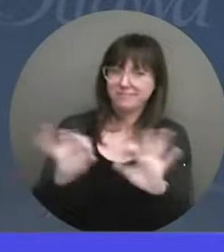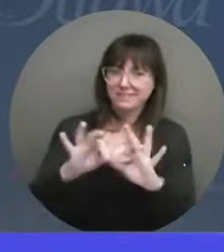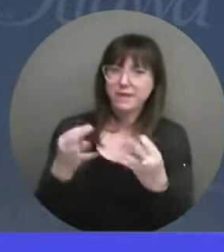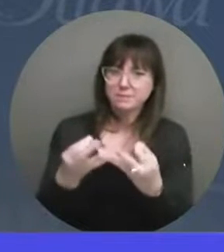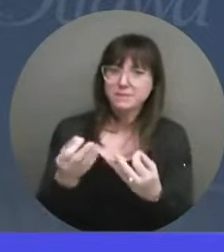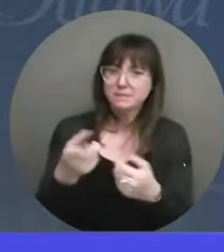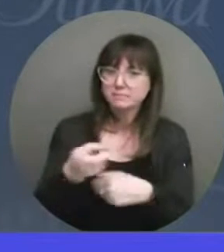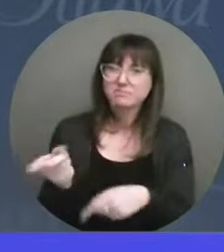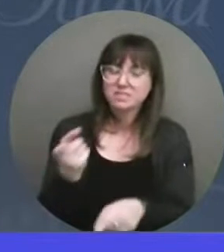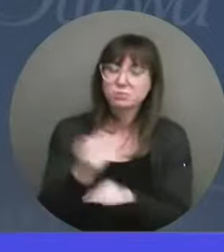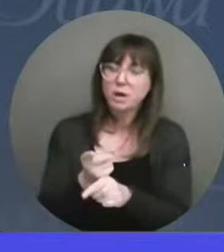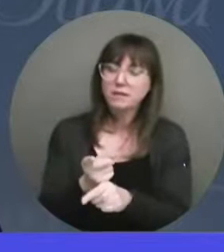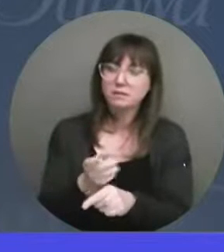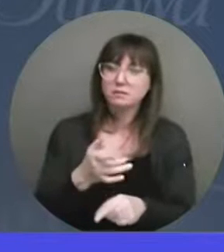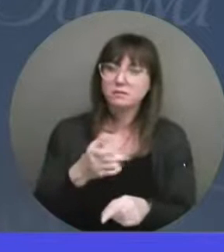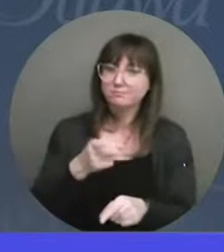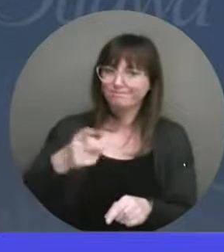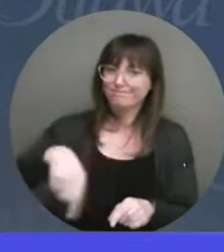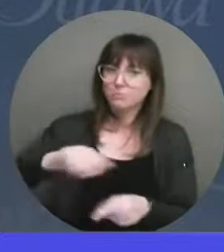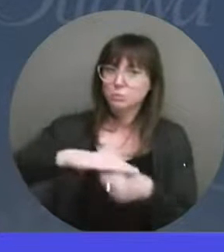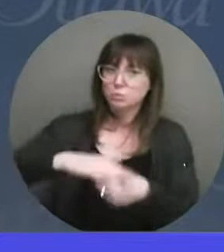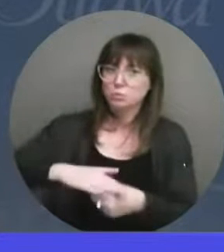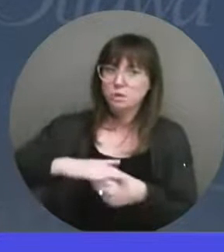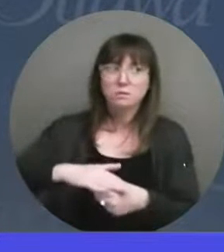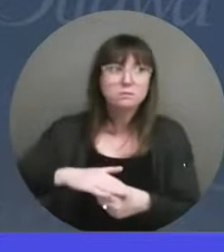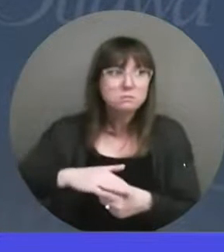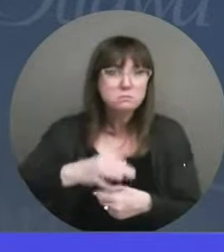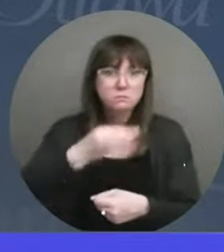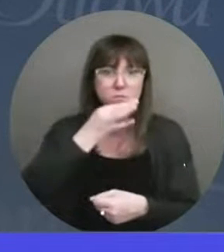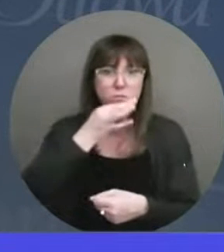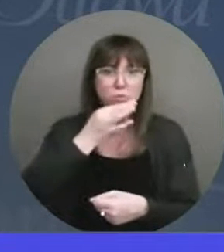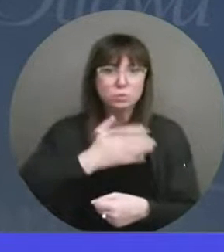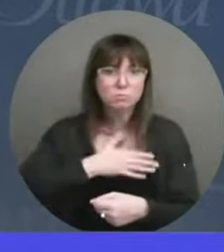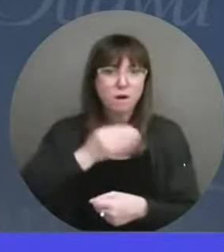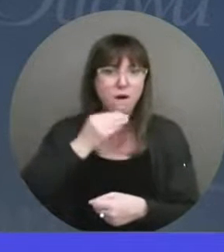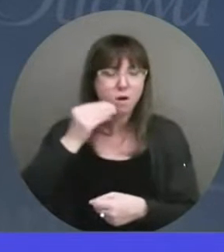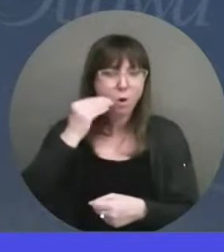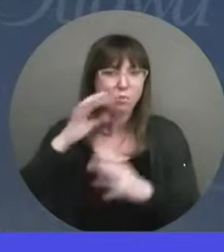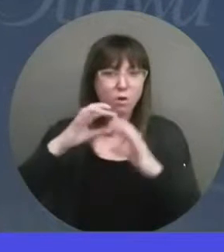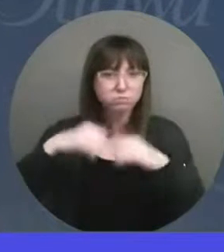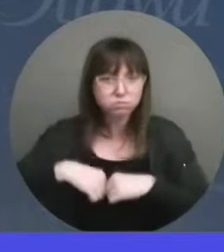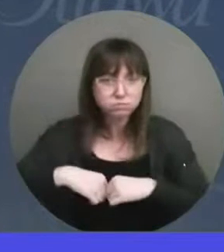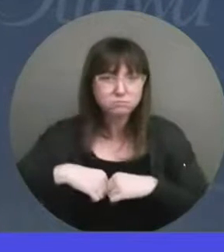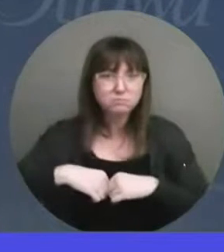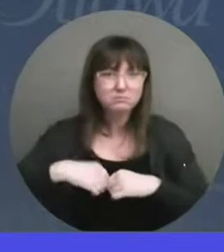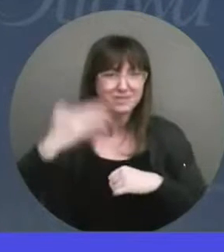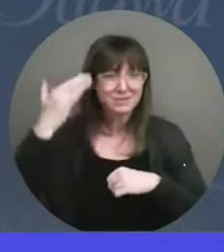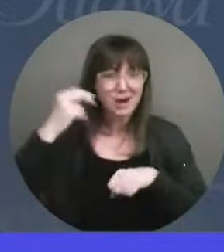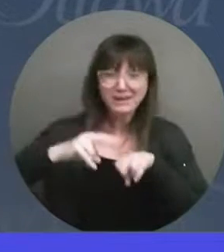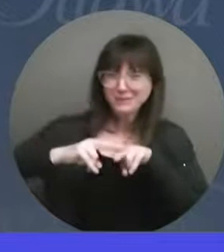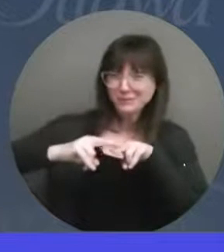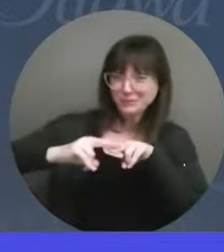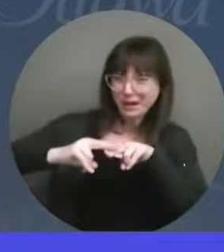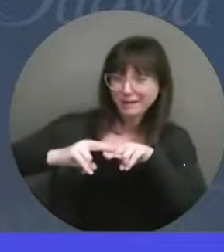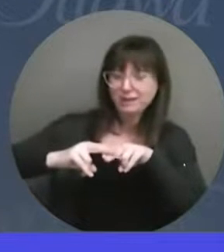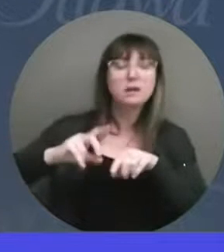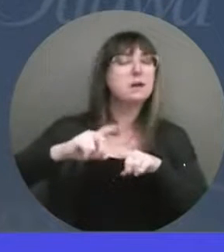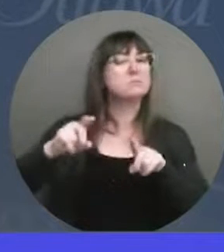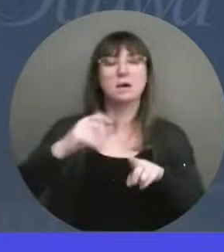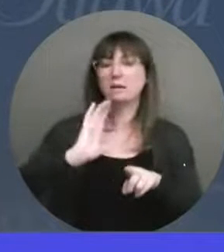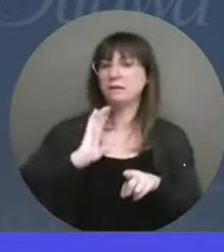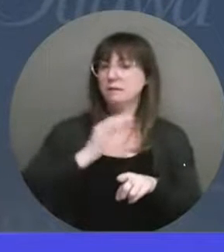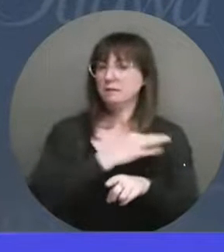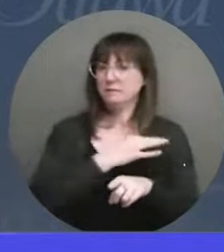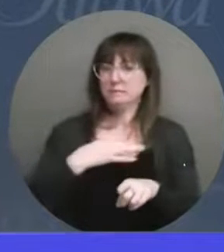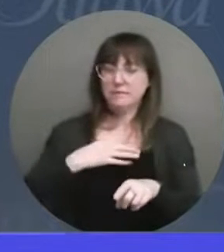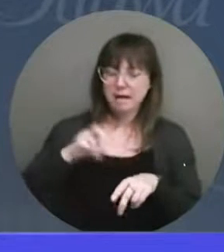disturbing situation to find that your house may be demolished, but our staff reviewed all of the different options in terms of